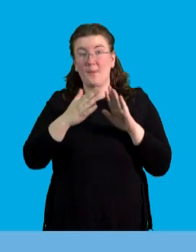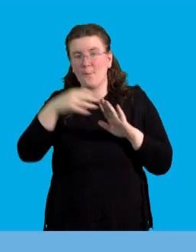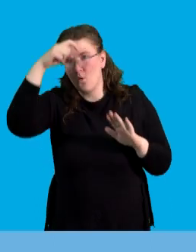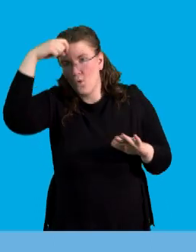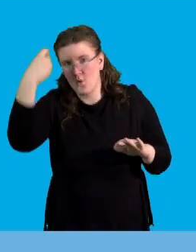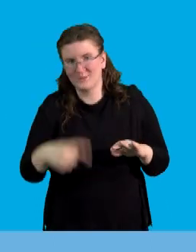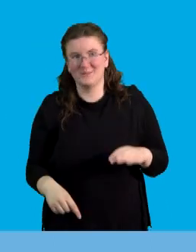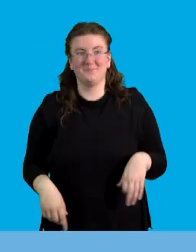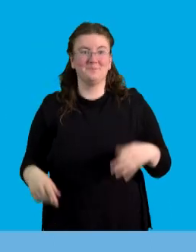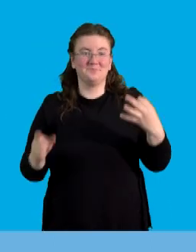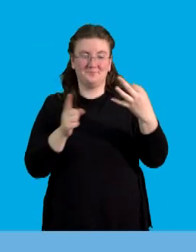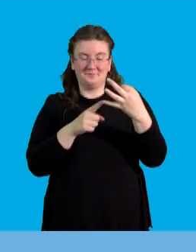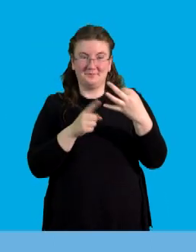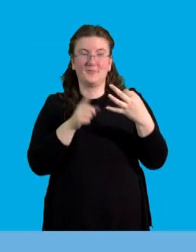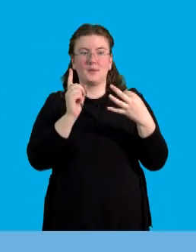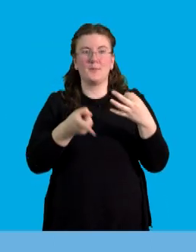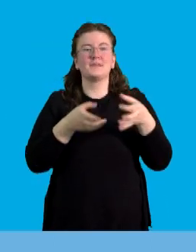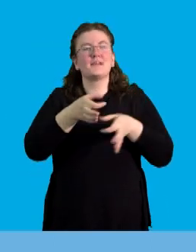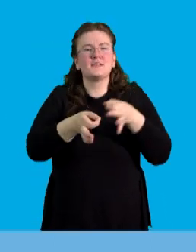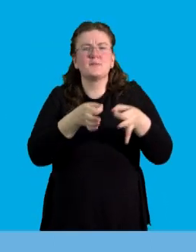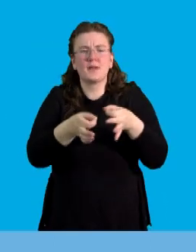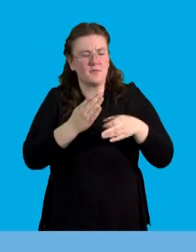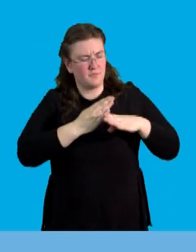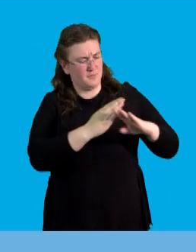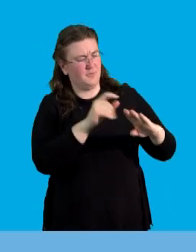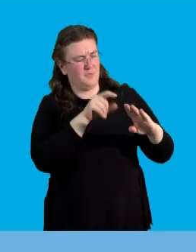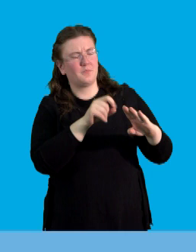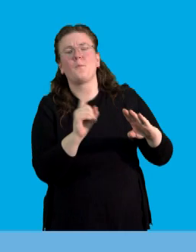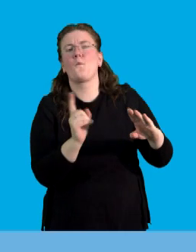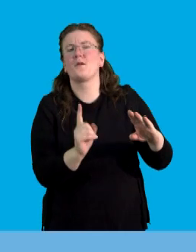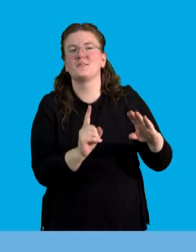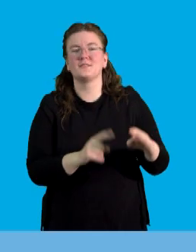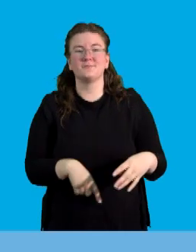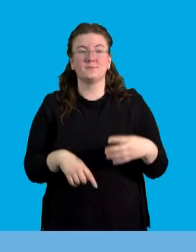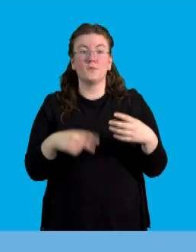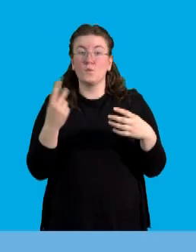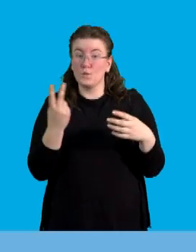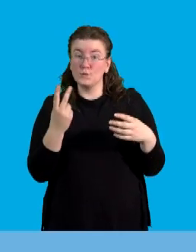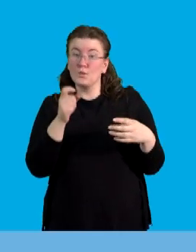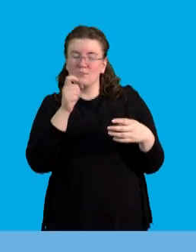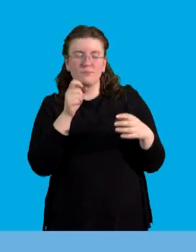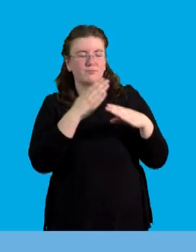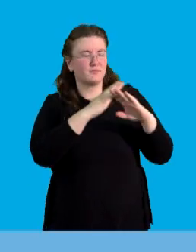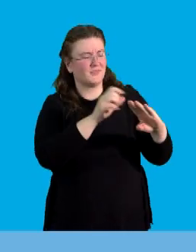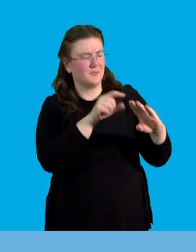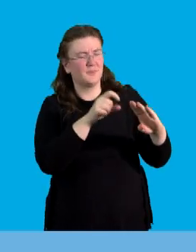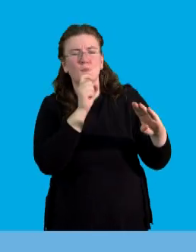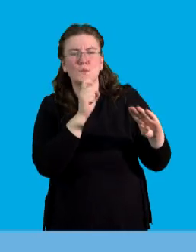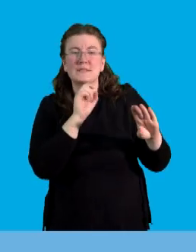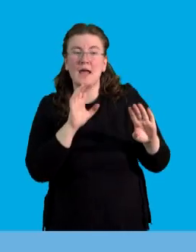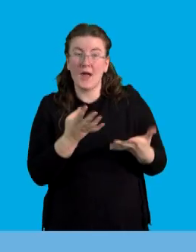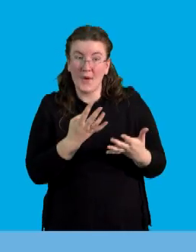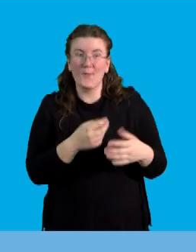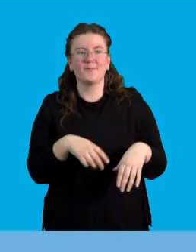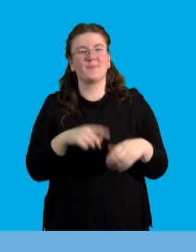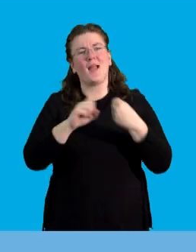be able to describe what a resistor is, and then list uses of resistors, and then lastly, discuss 4